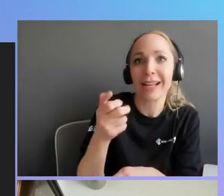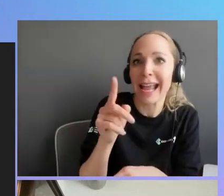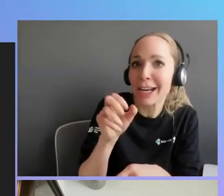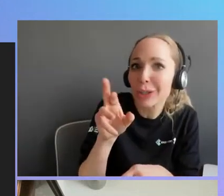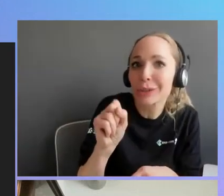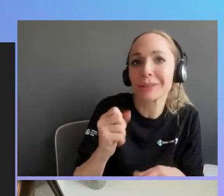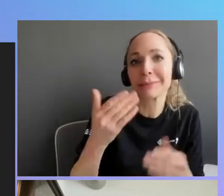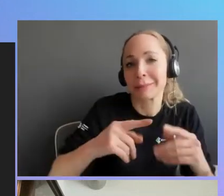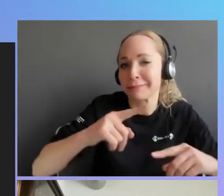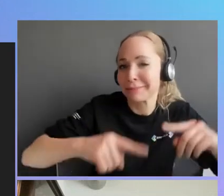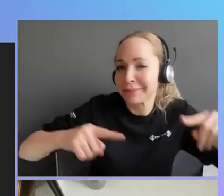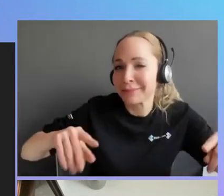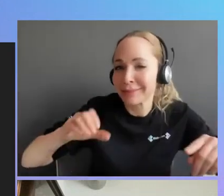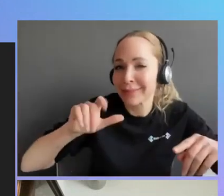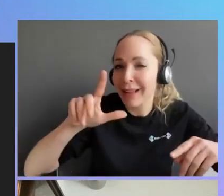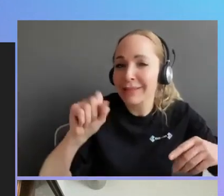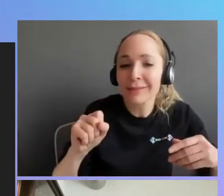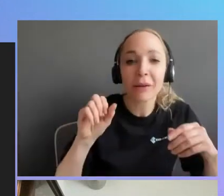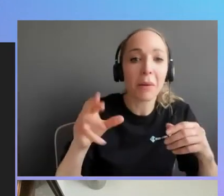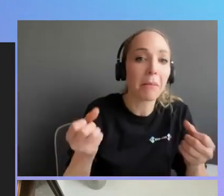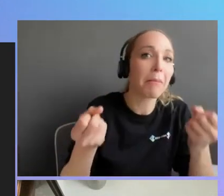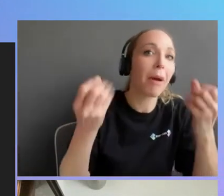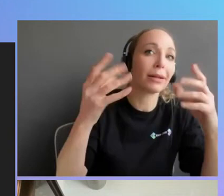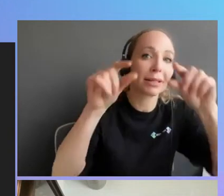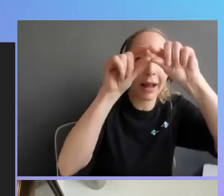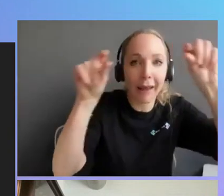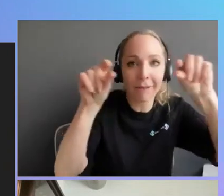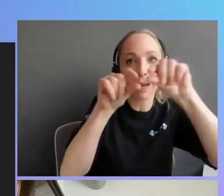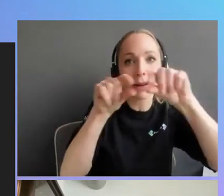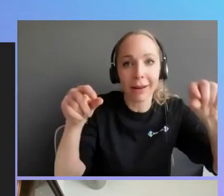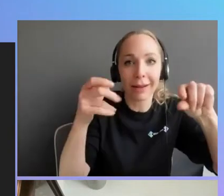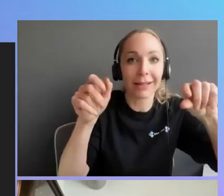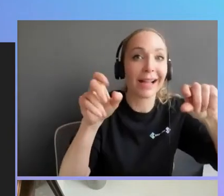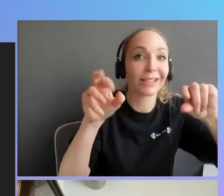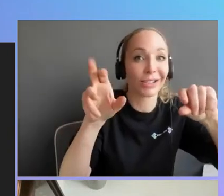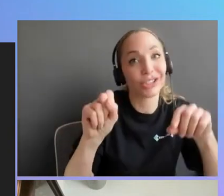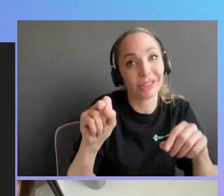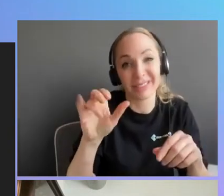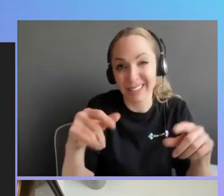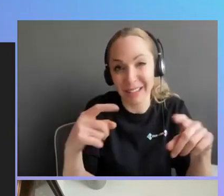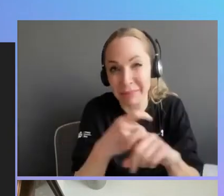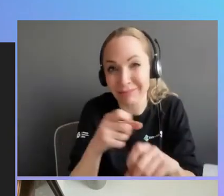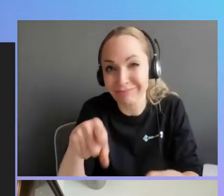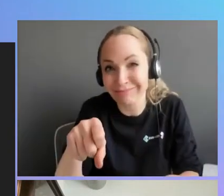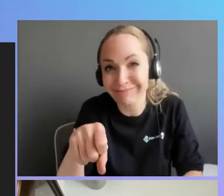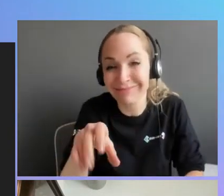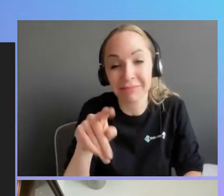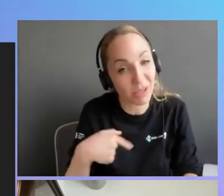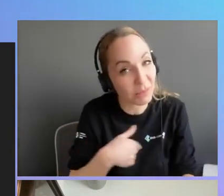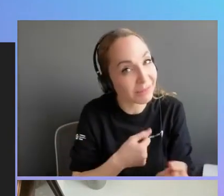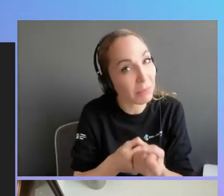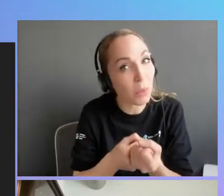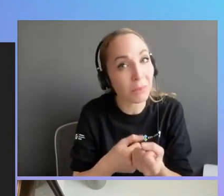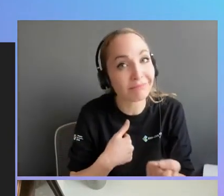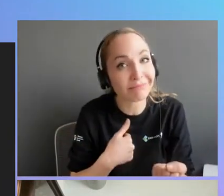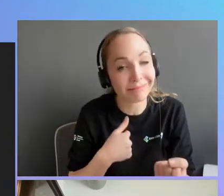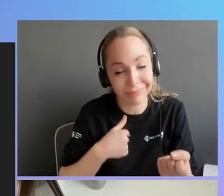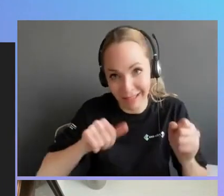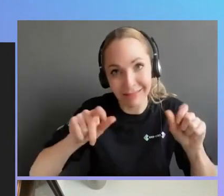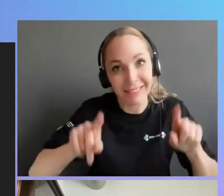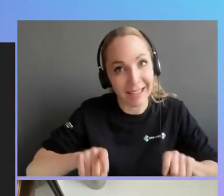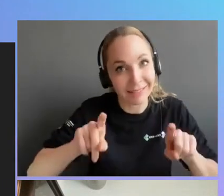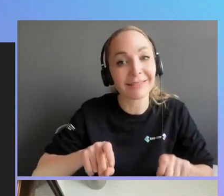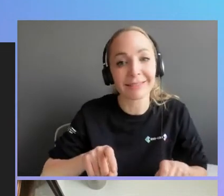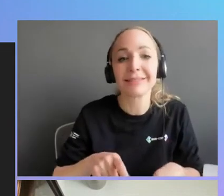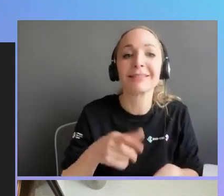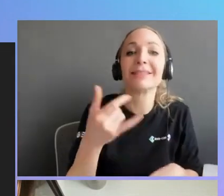also have a table with multi-level headers. And that's pretty complex, but we do support testing that. So luckily, we have a pretty simple table. So let's test that.